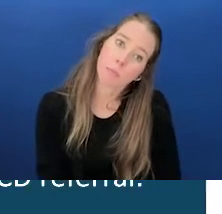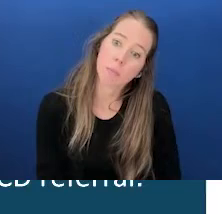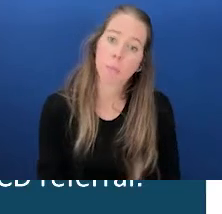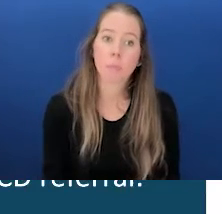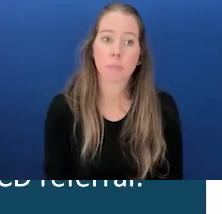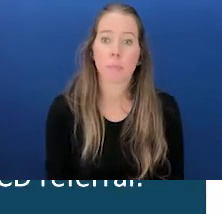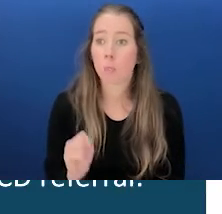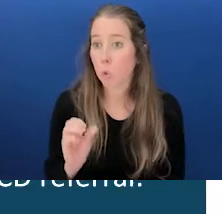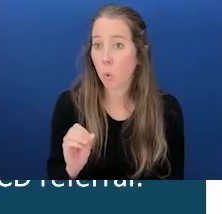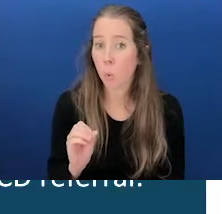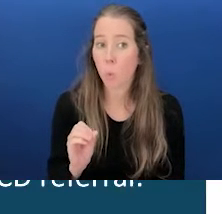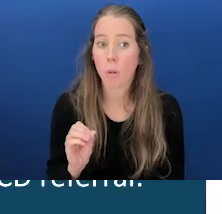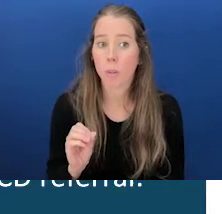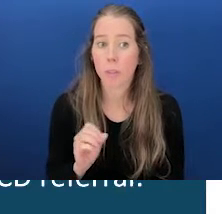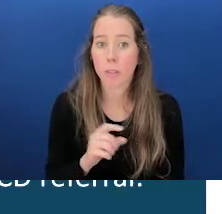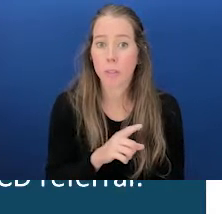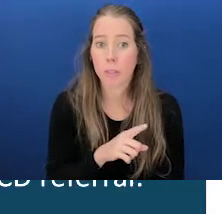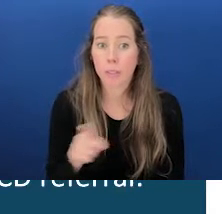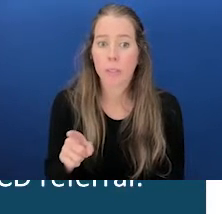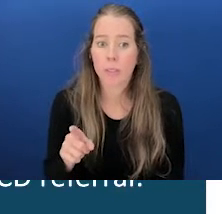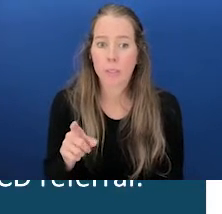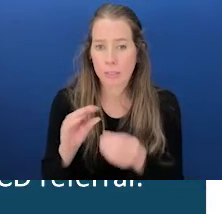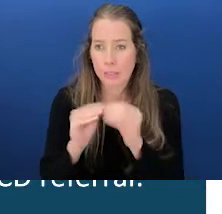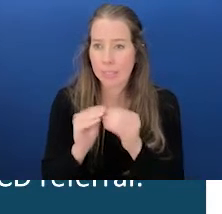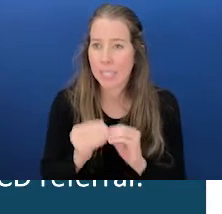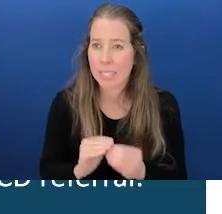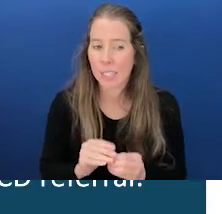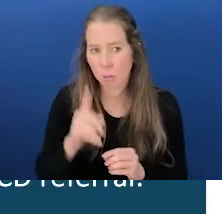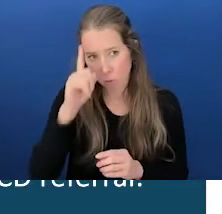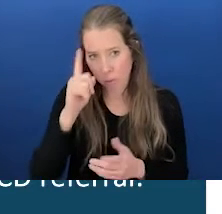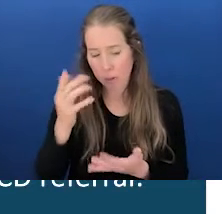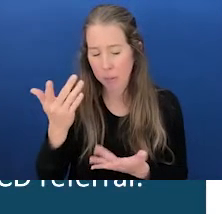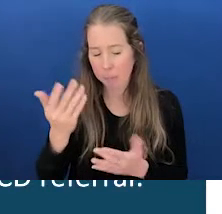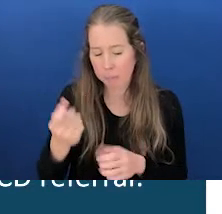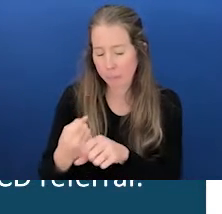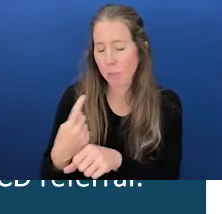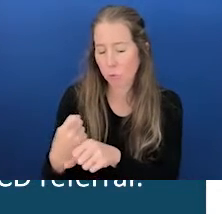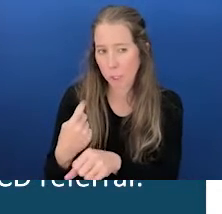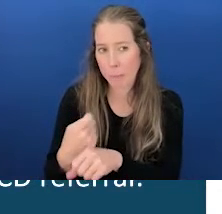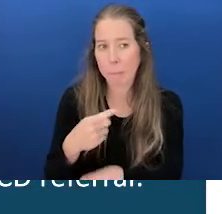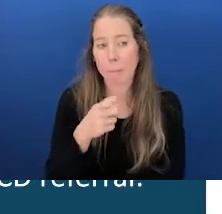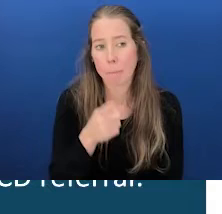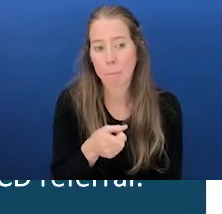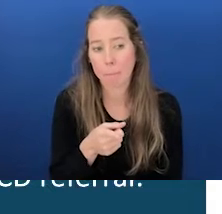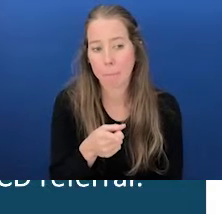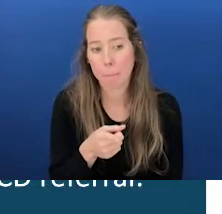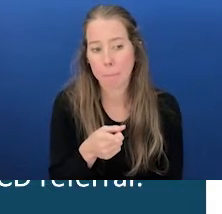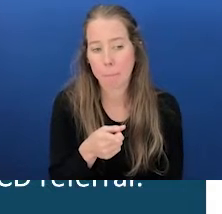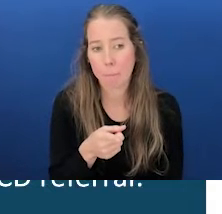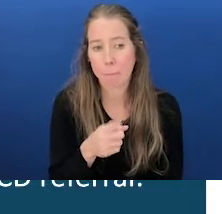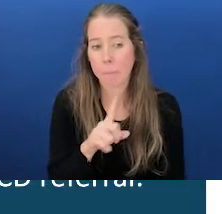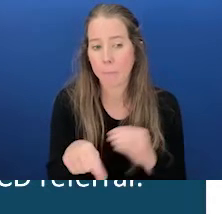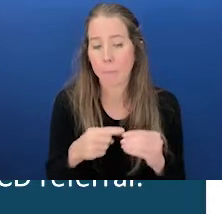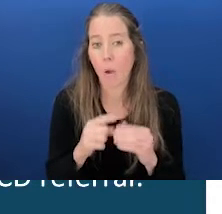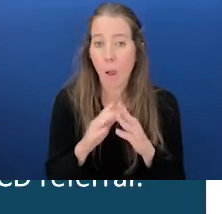So this is the stats for last semester or last year. This is on housing and